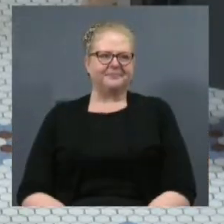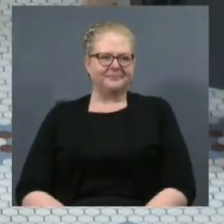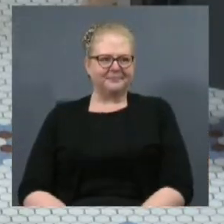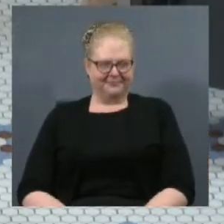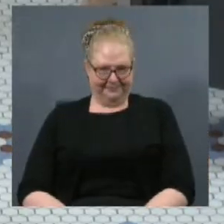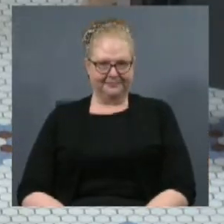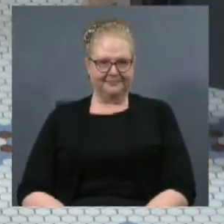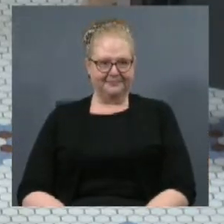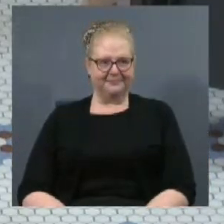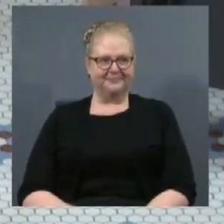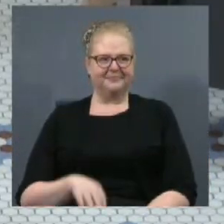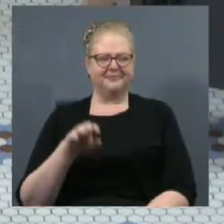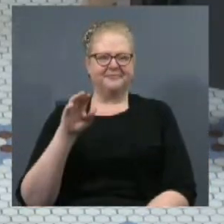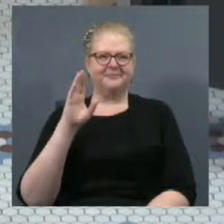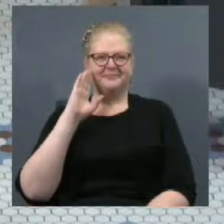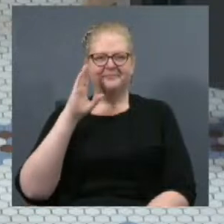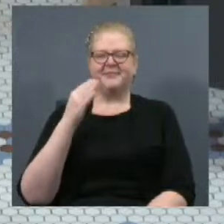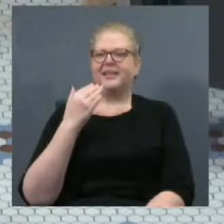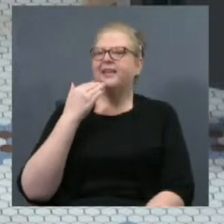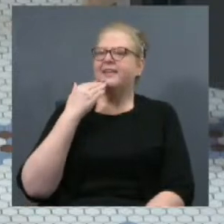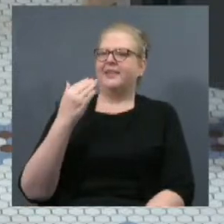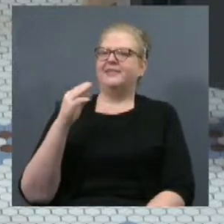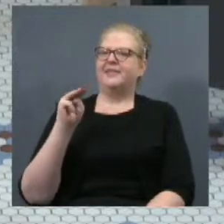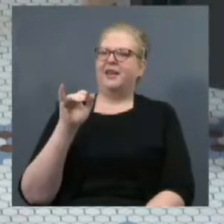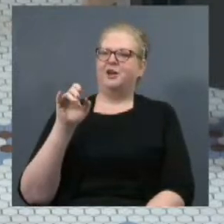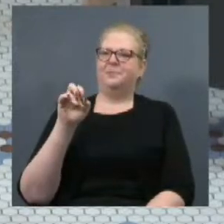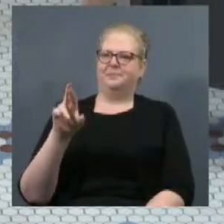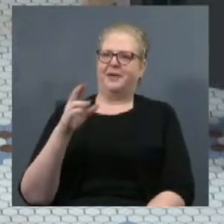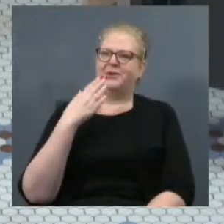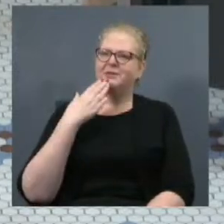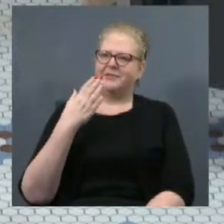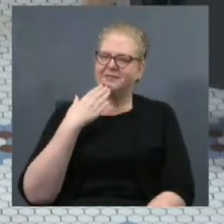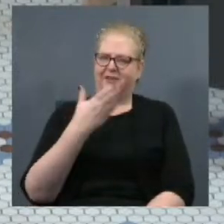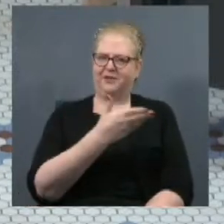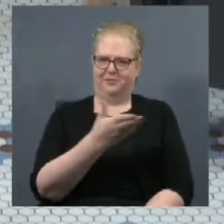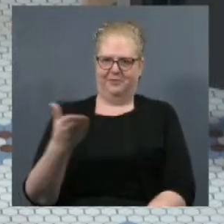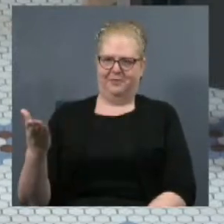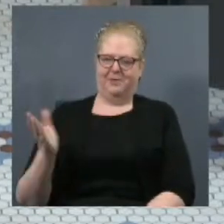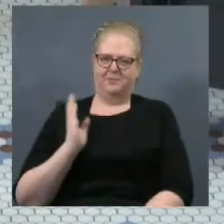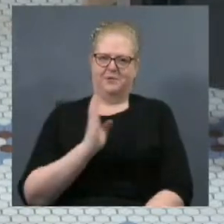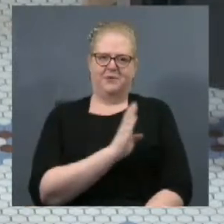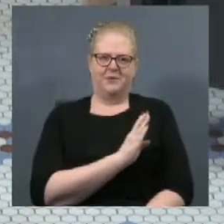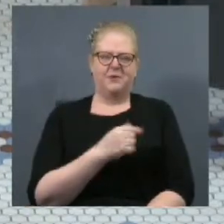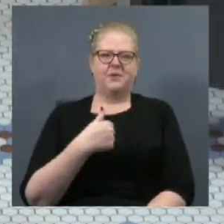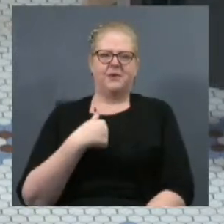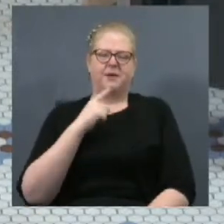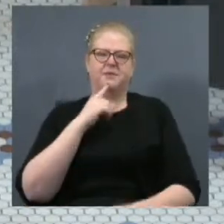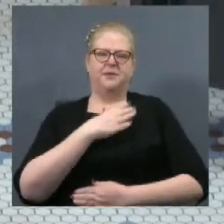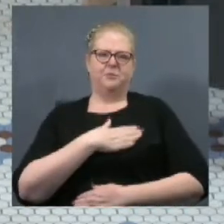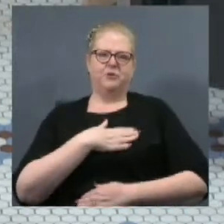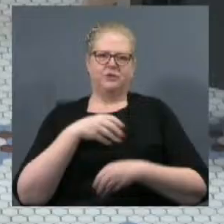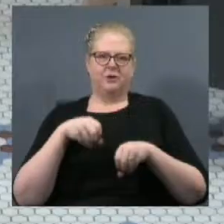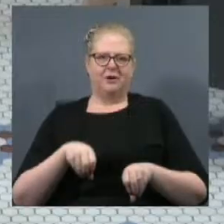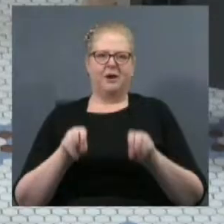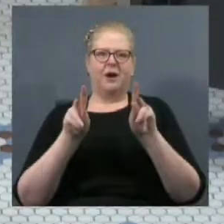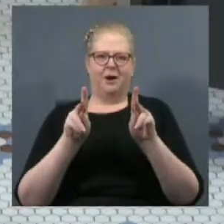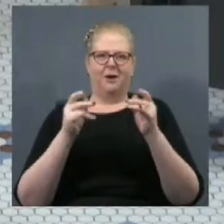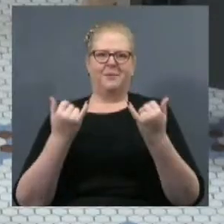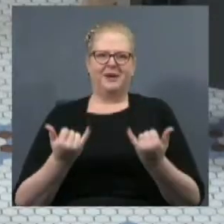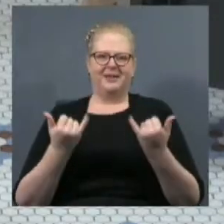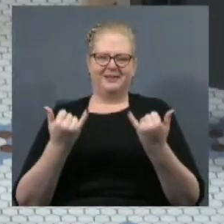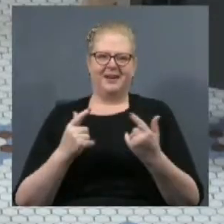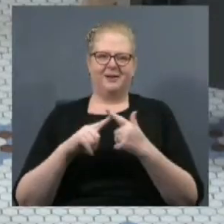Manish. Thank you, Mayor. Good evening, Mayor and Board. I appreciate the opportunity to give you a